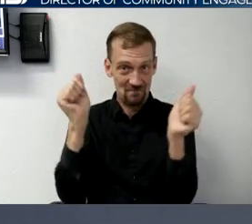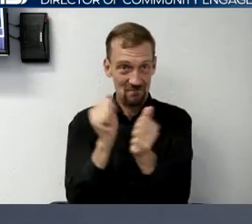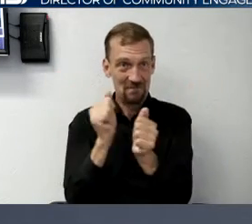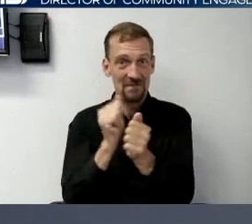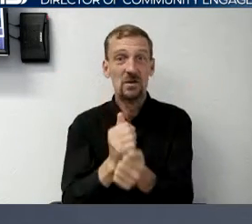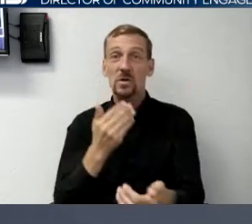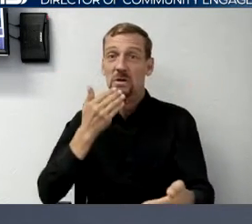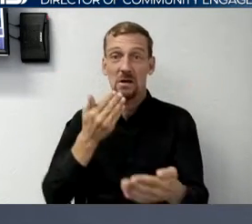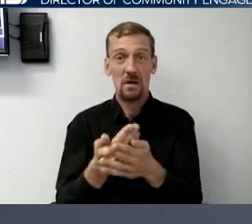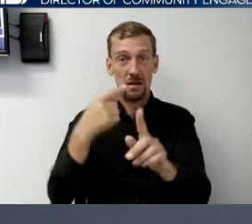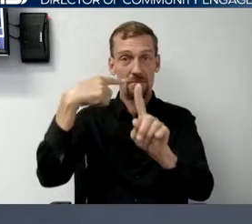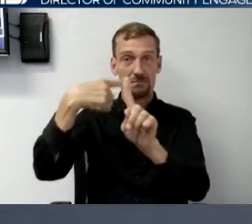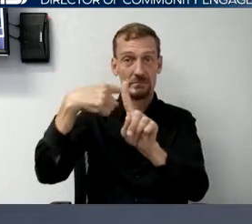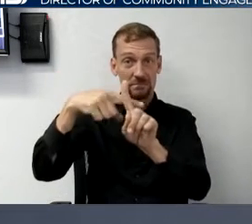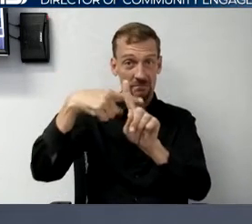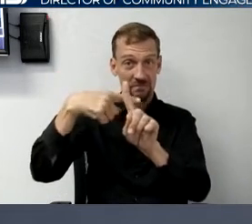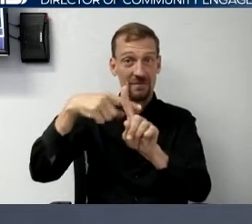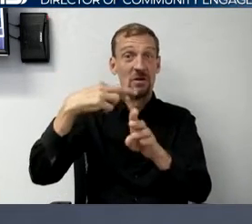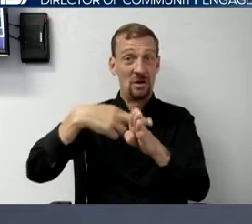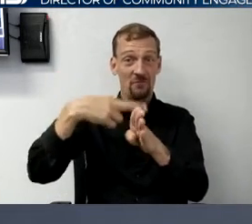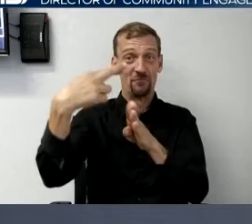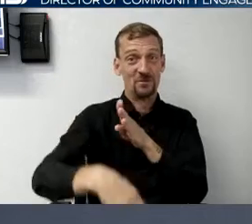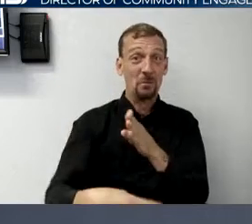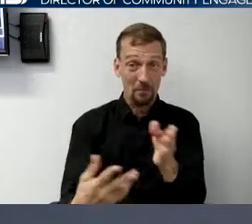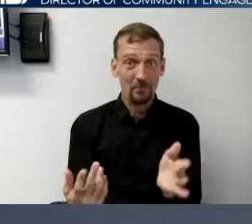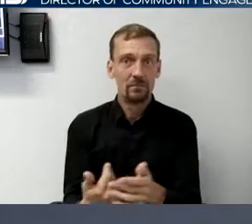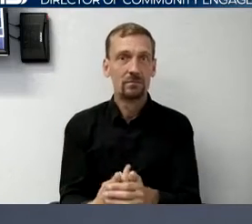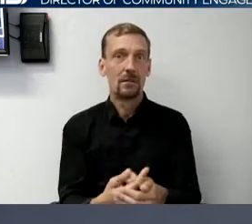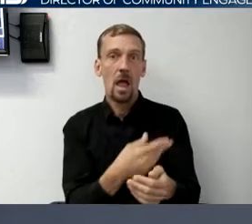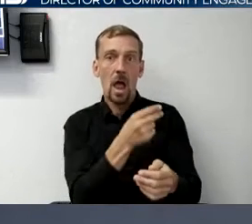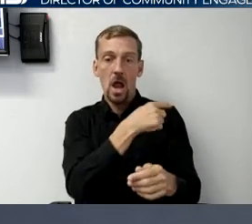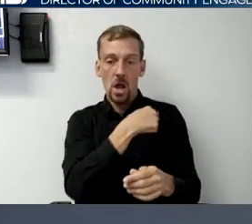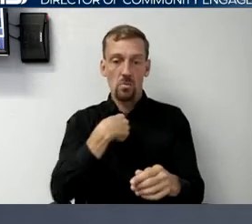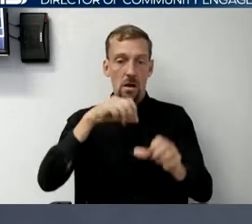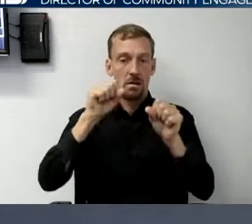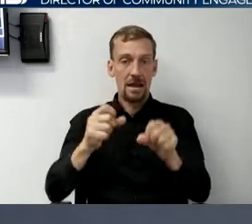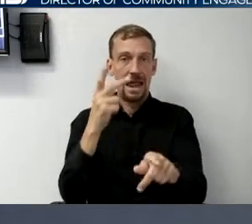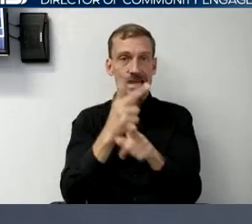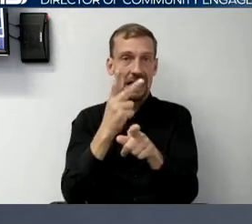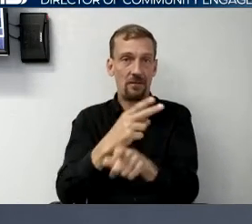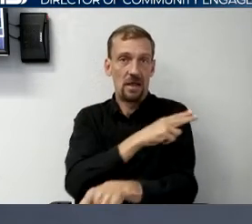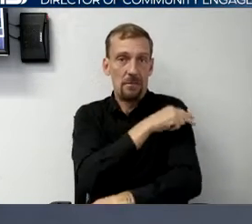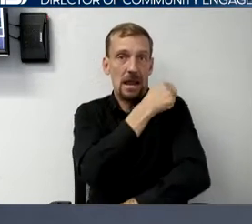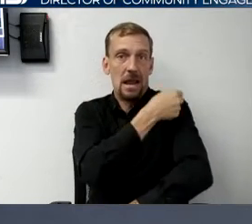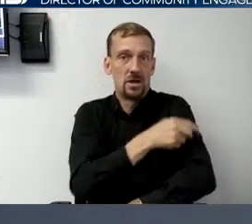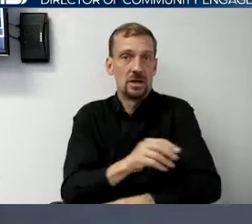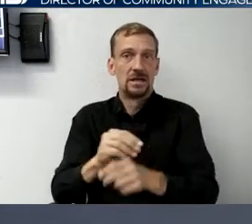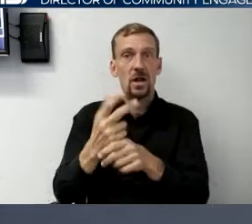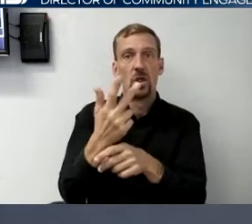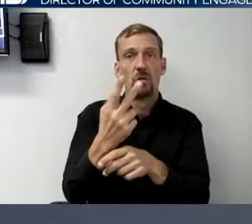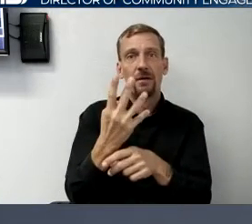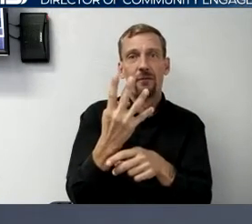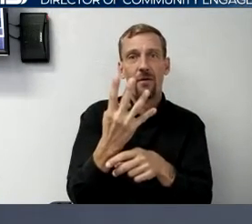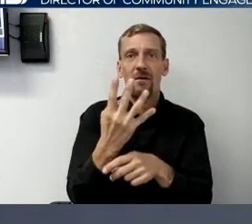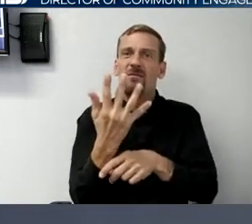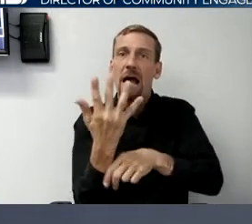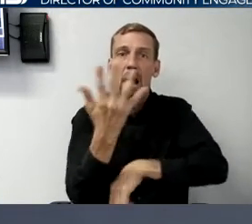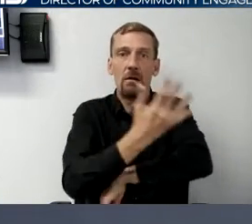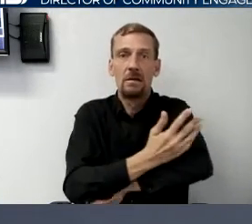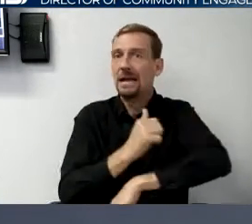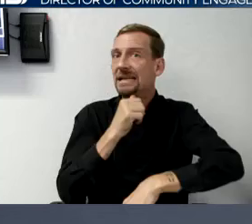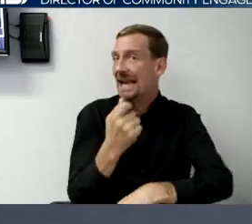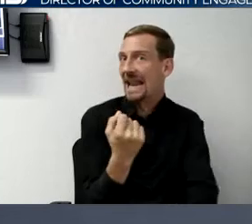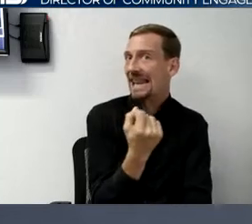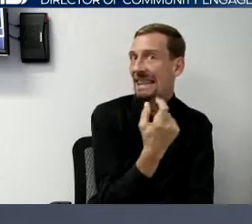having a really positive outcome and being able to treat a patient in maybe just 3, 4, 5 days.